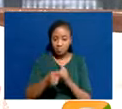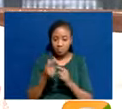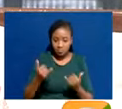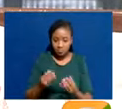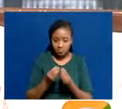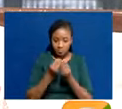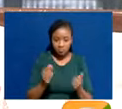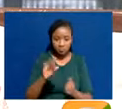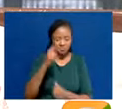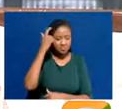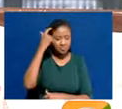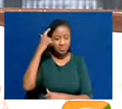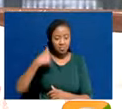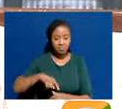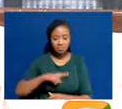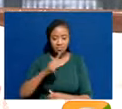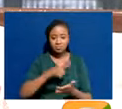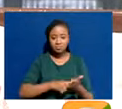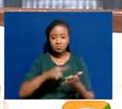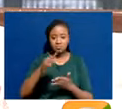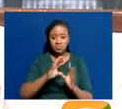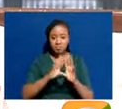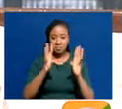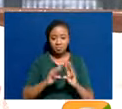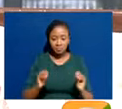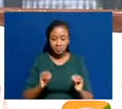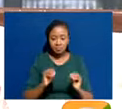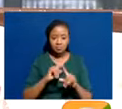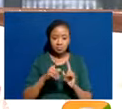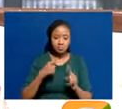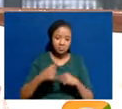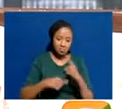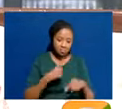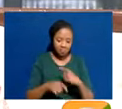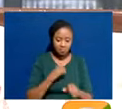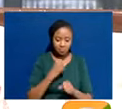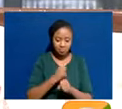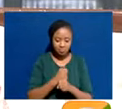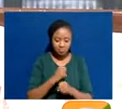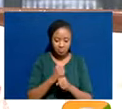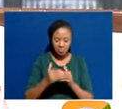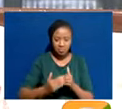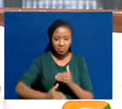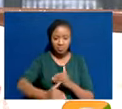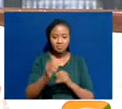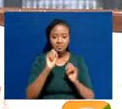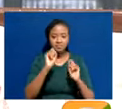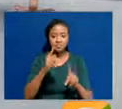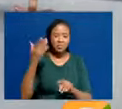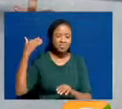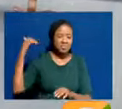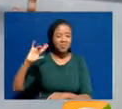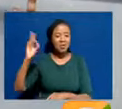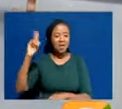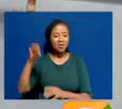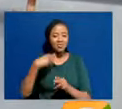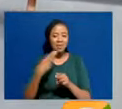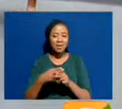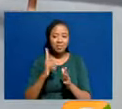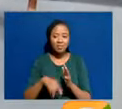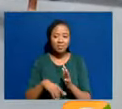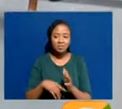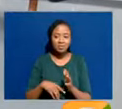our first budgets we're doing. It was very difficult to incorporate that, but that's what we're going to put in going forward. Once upon a time, Nairobi was known as? The green